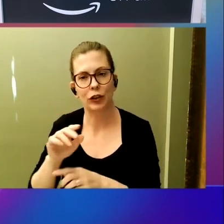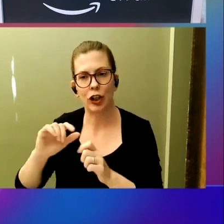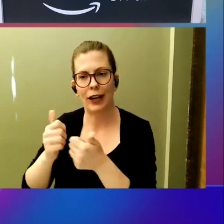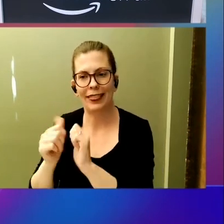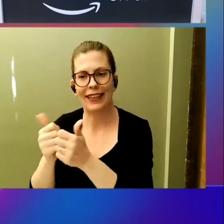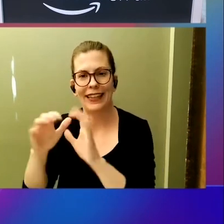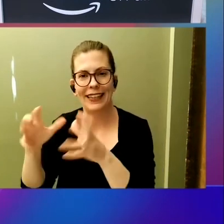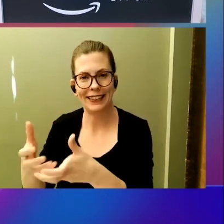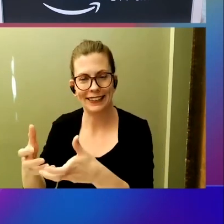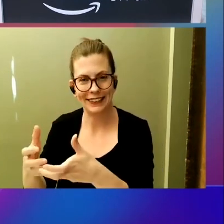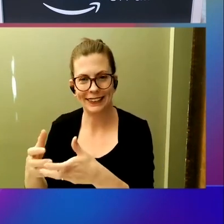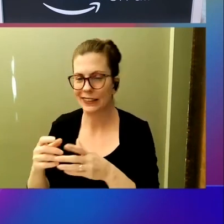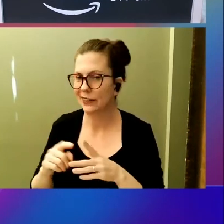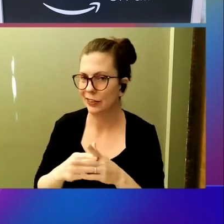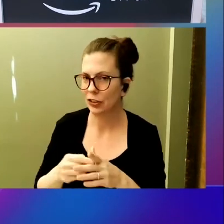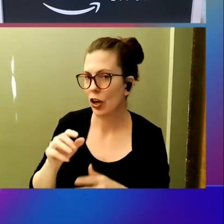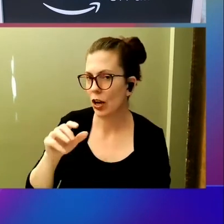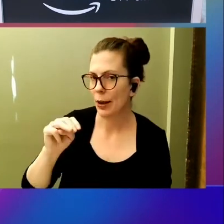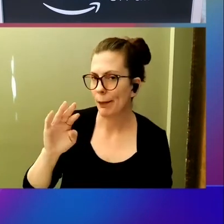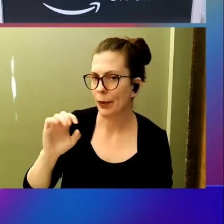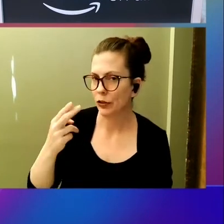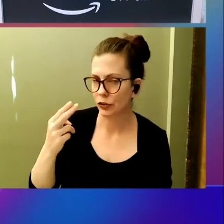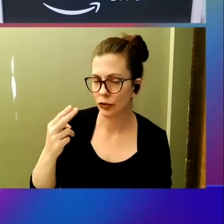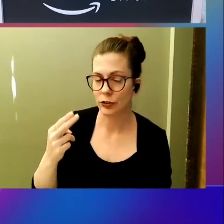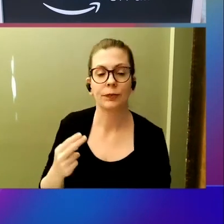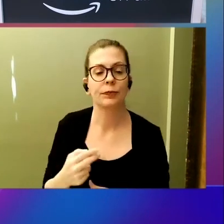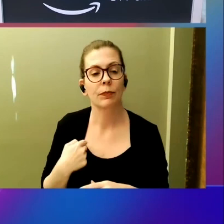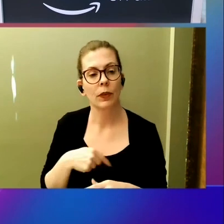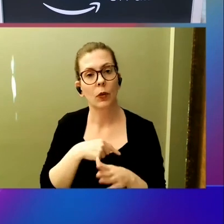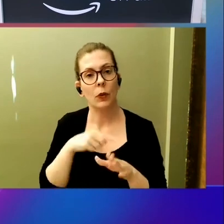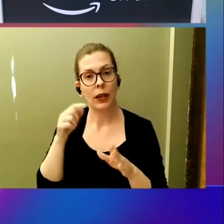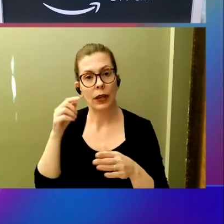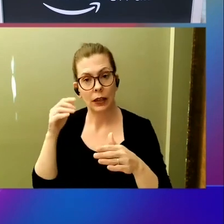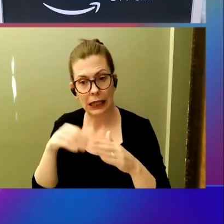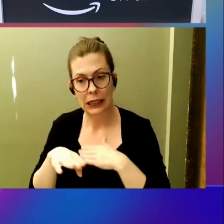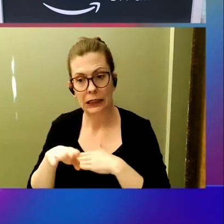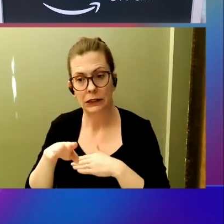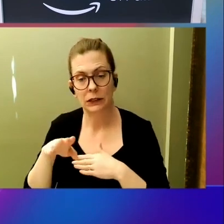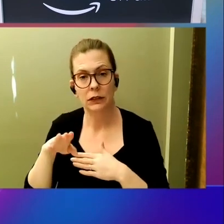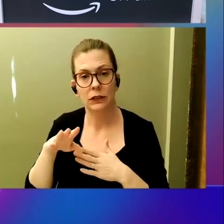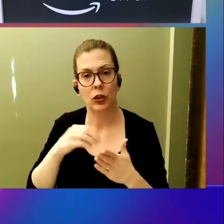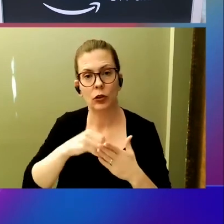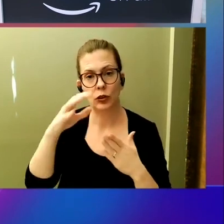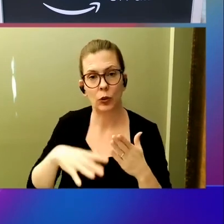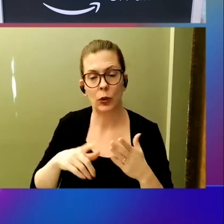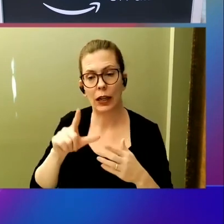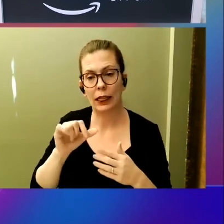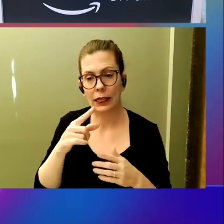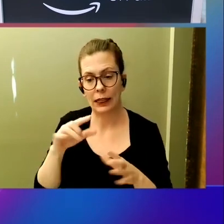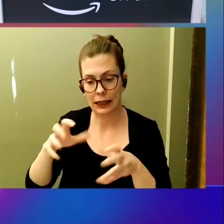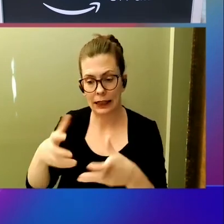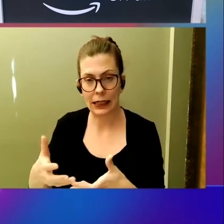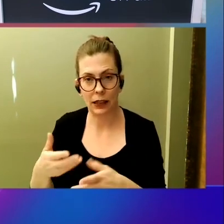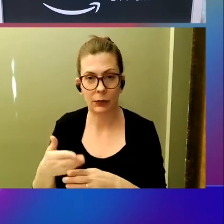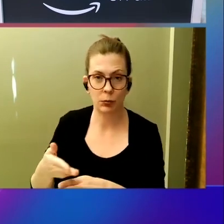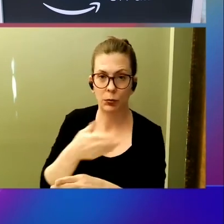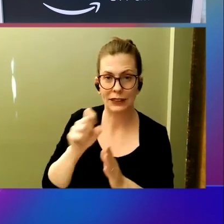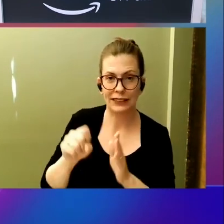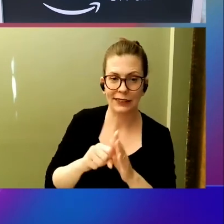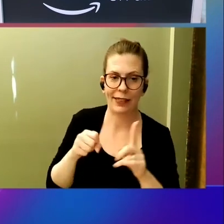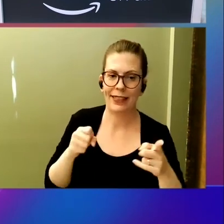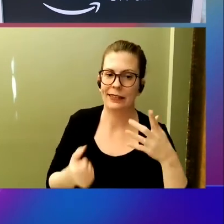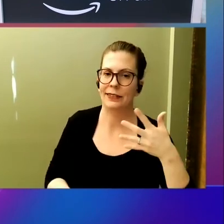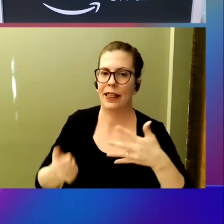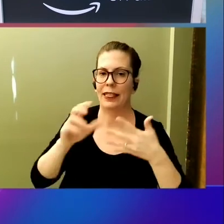March. So when we go into the Student League preseason, this is basically the leaderboard that they're going to see where they